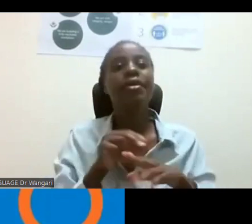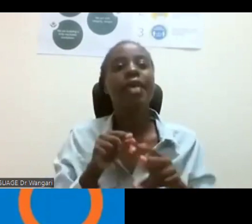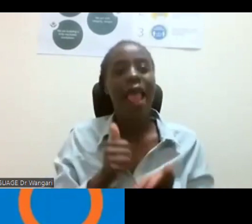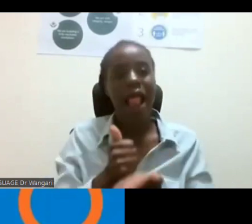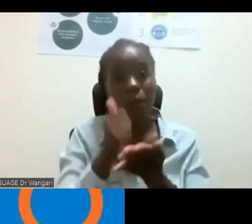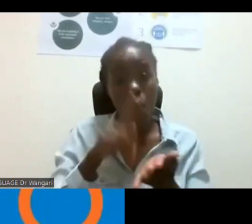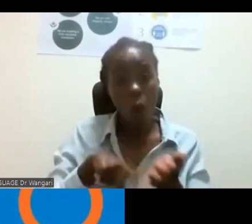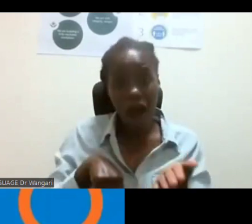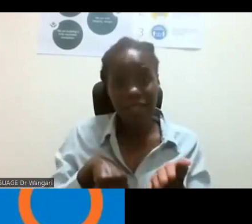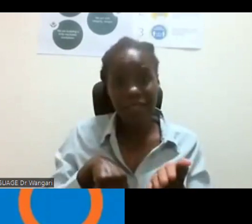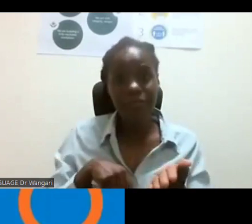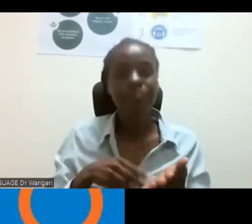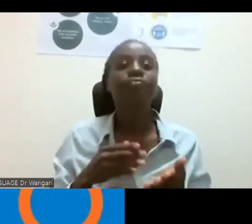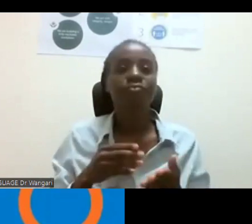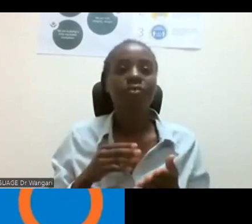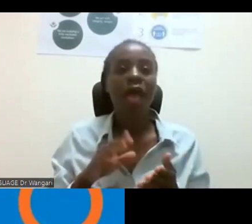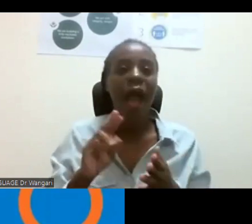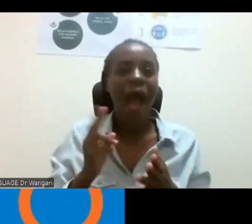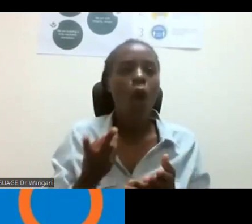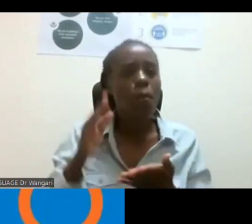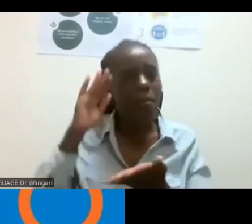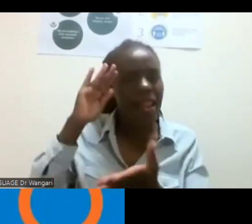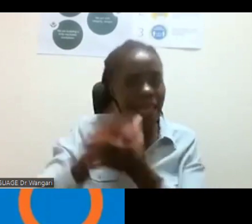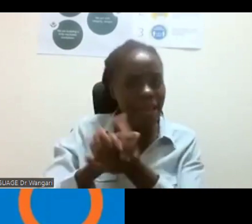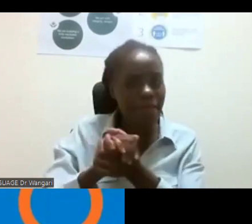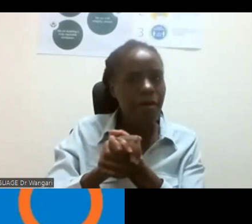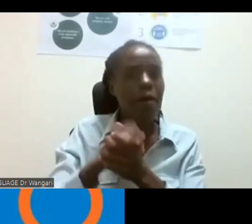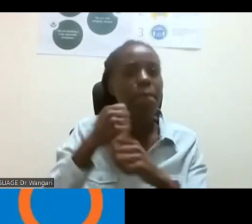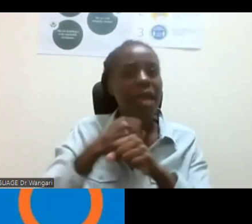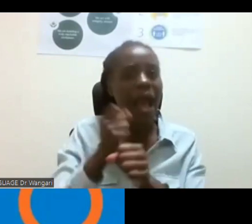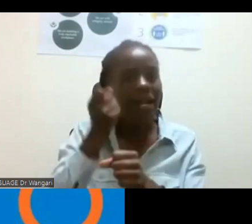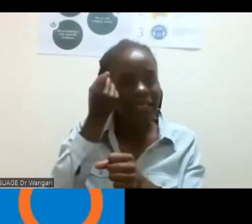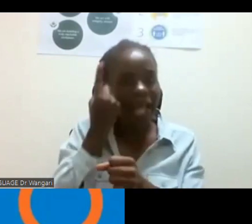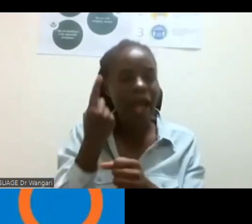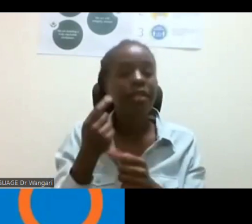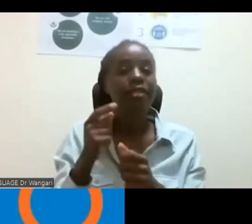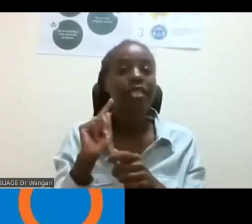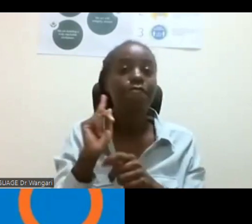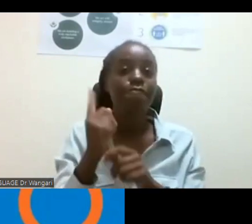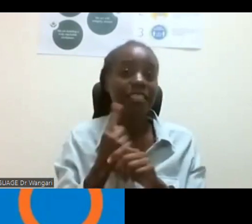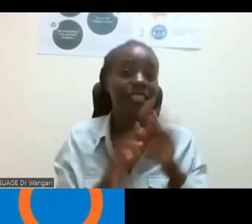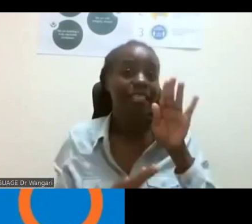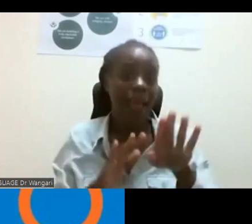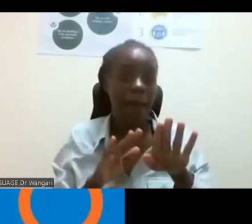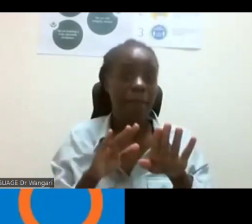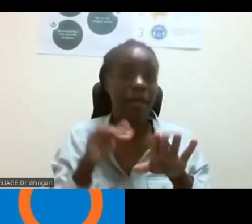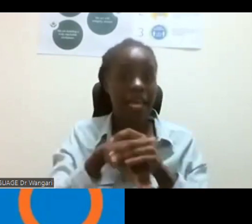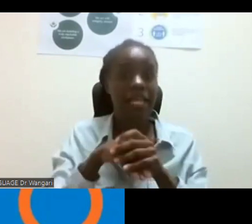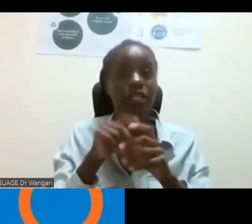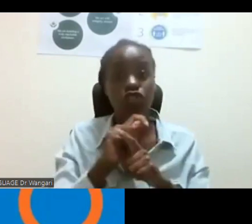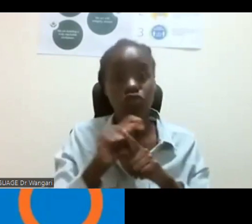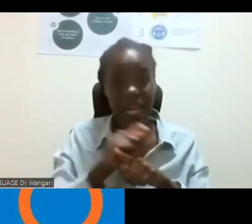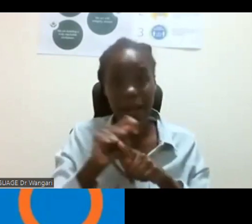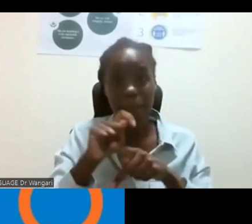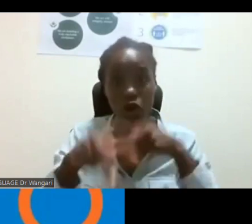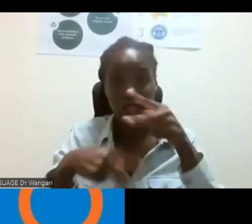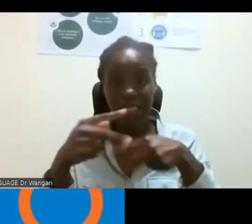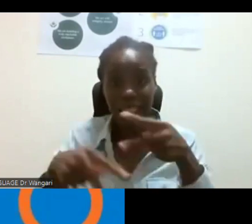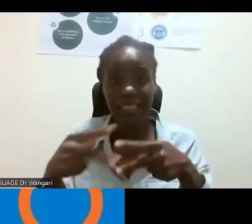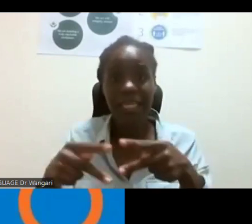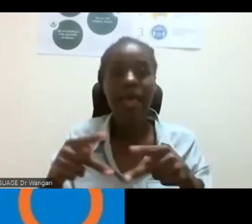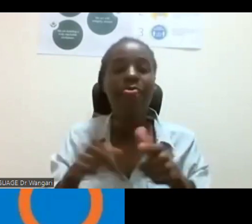of beliefs is a first step in this training process. The training also discusses laws and policies in the